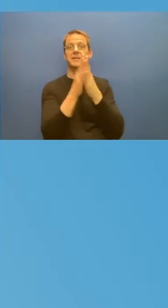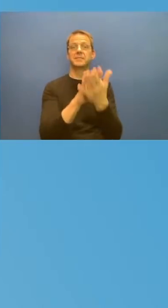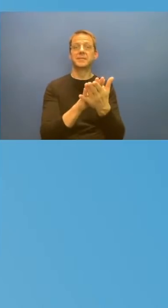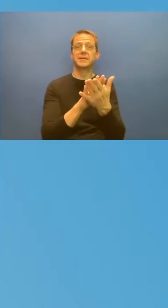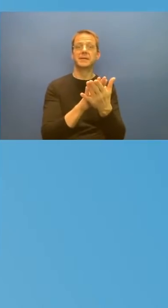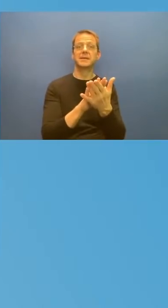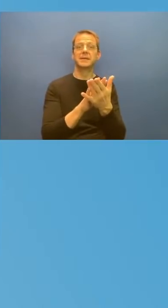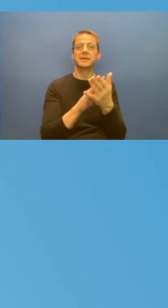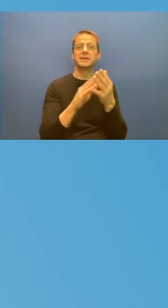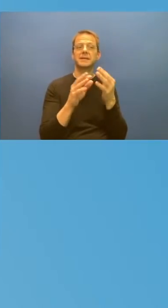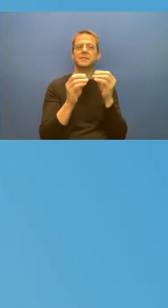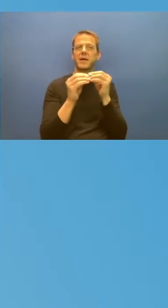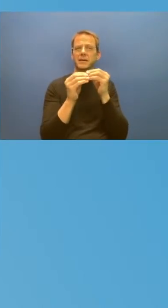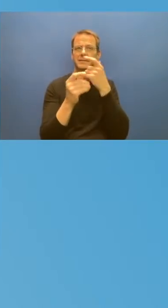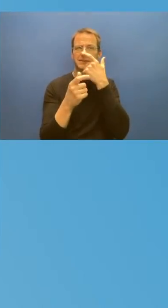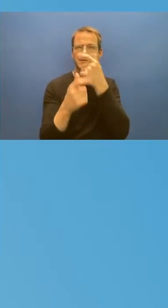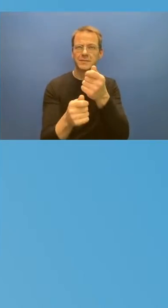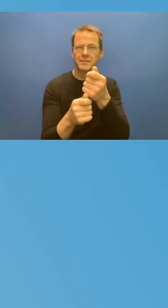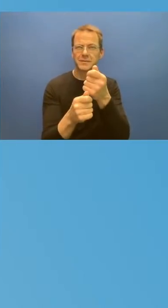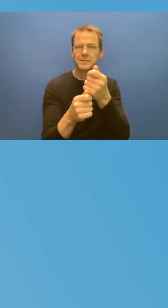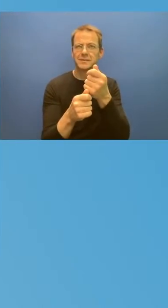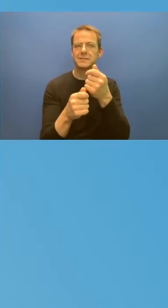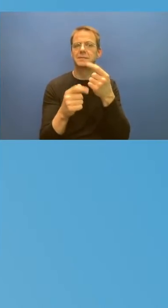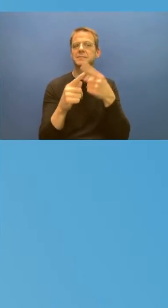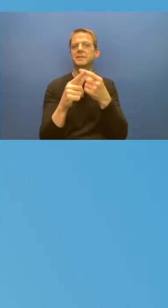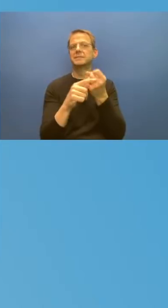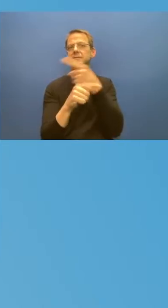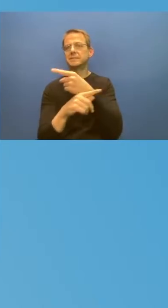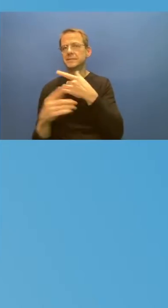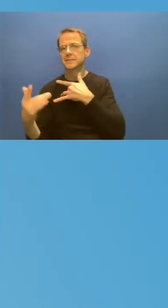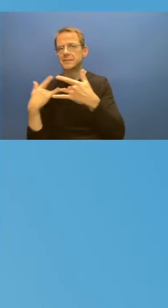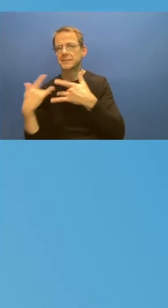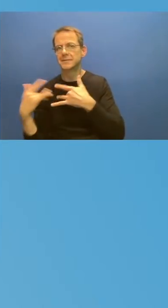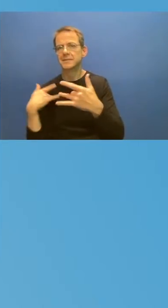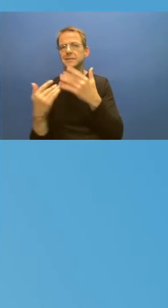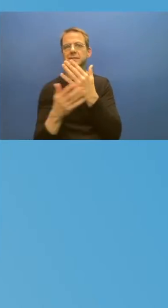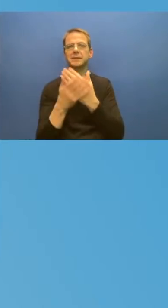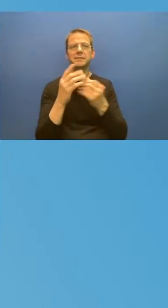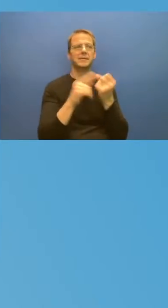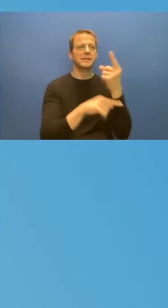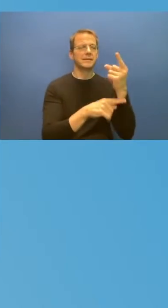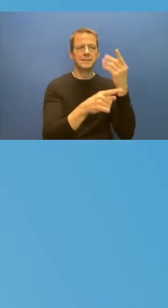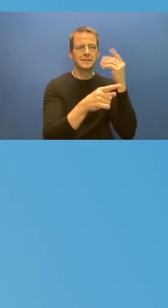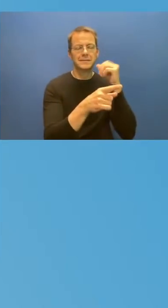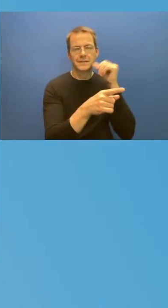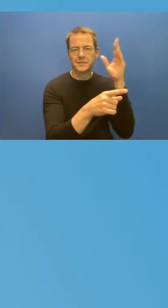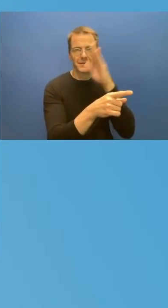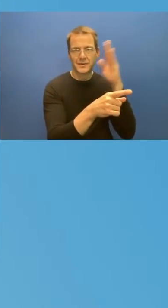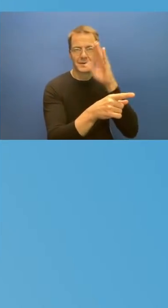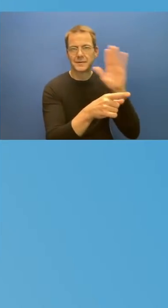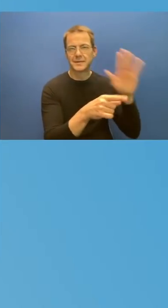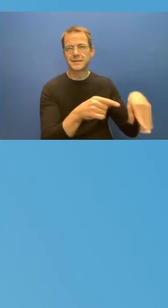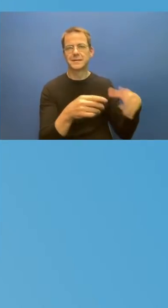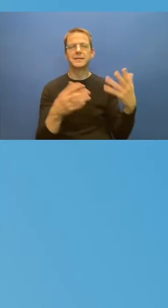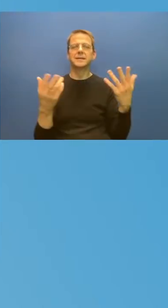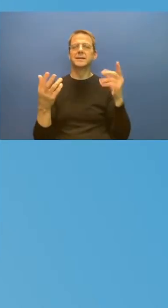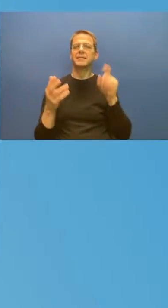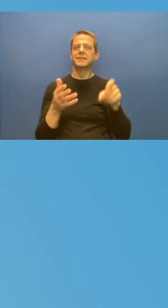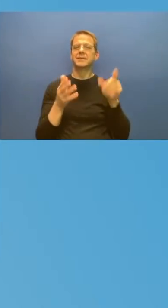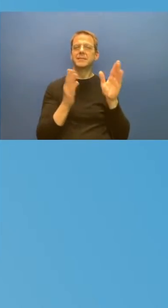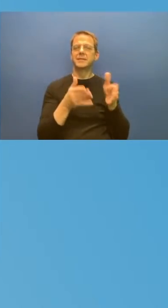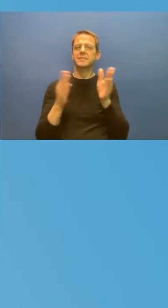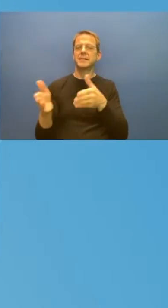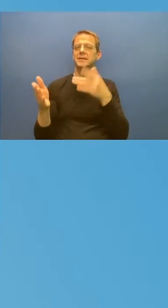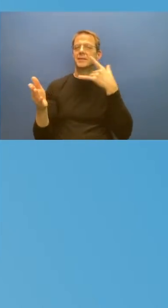look like in terms of, do we even know, is there a base denominator of 1,000 infections might equal one genetic